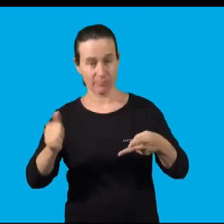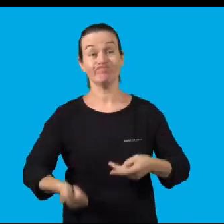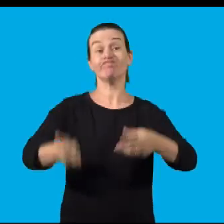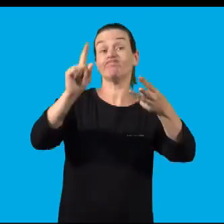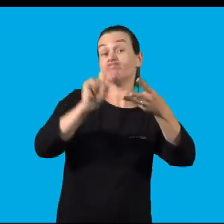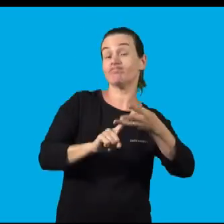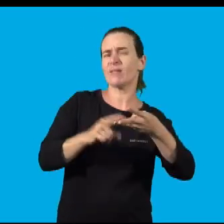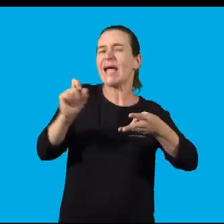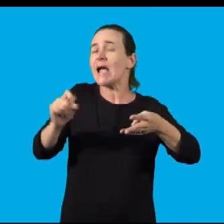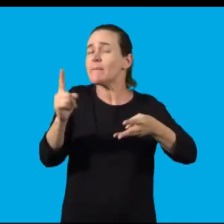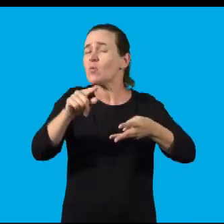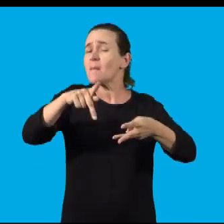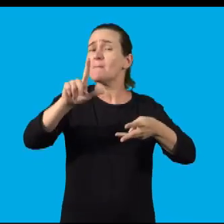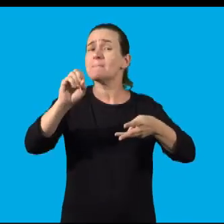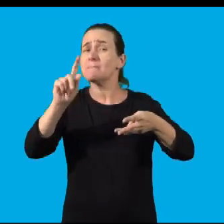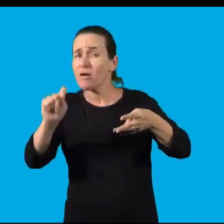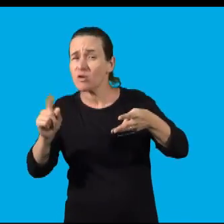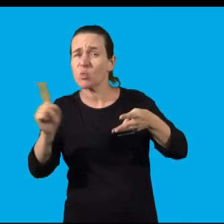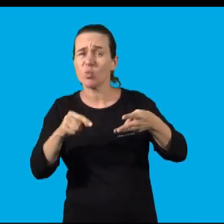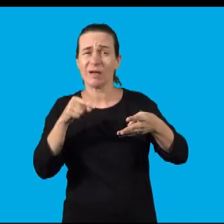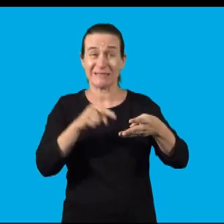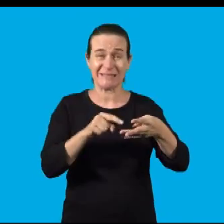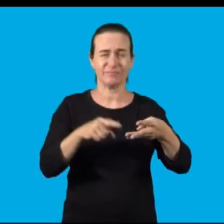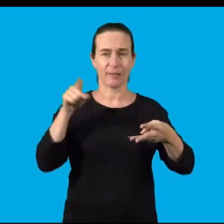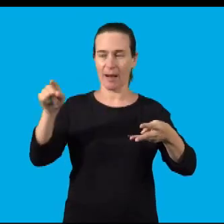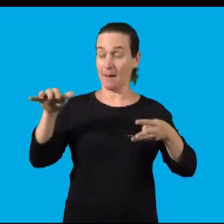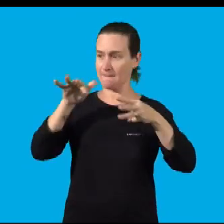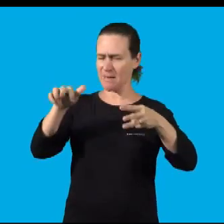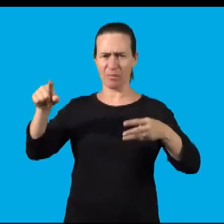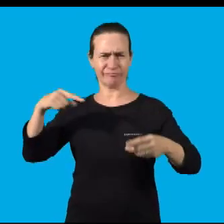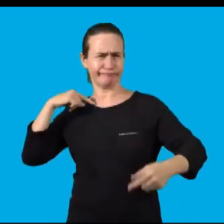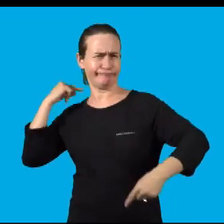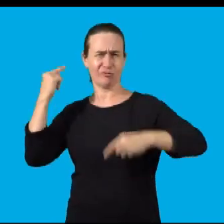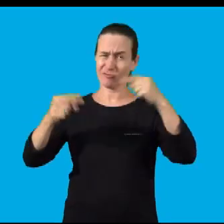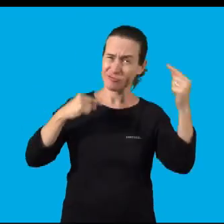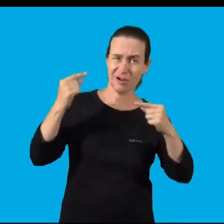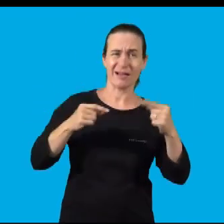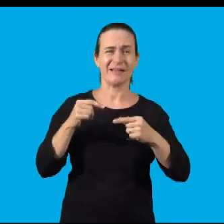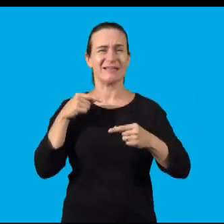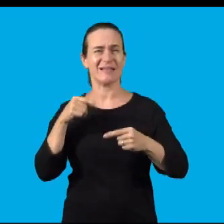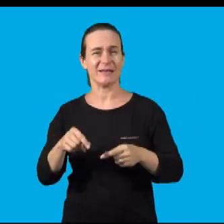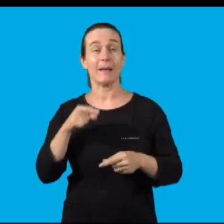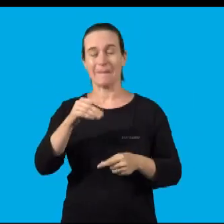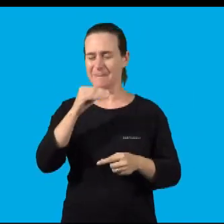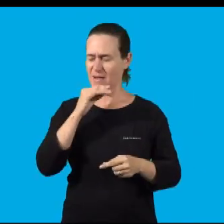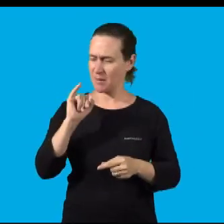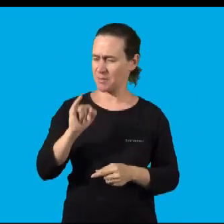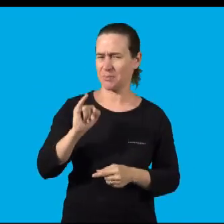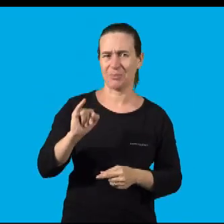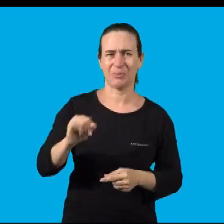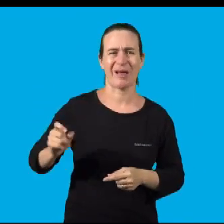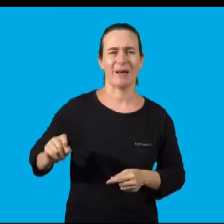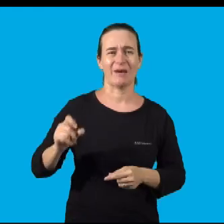as accusations of witchcraft spiral out of control, fueled by personal grudges and deceit, leading to